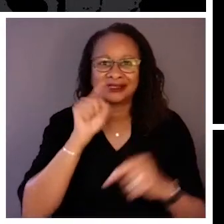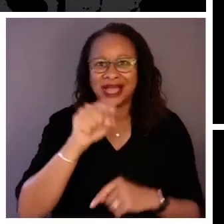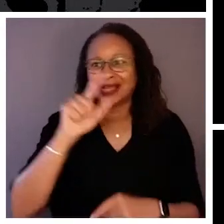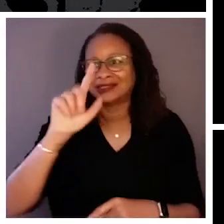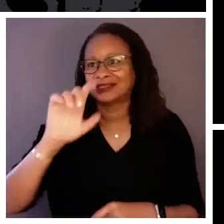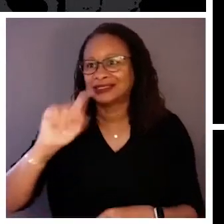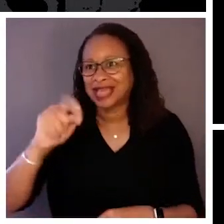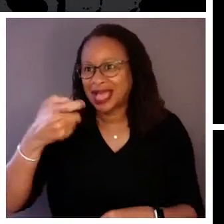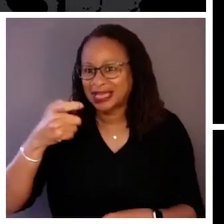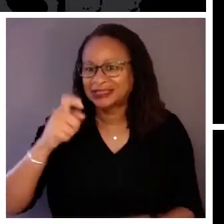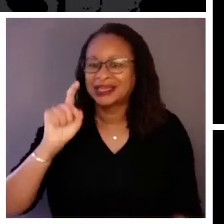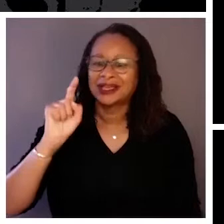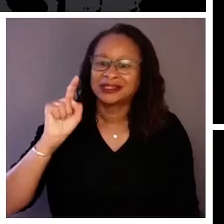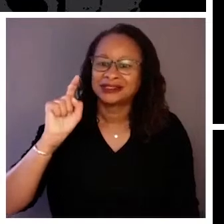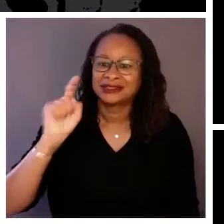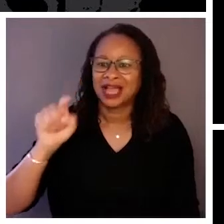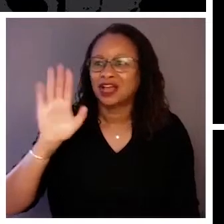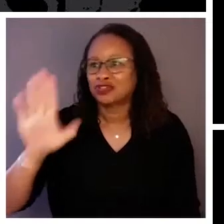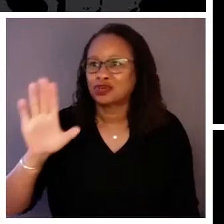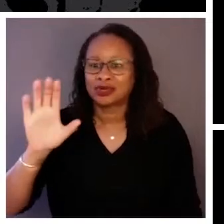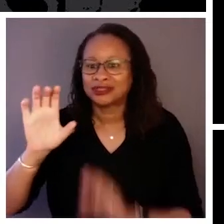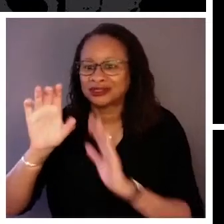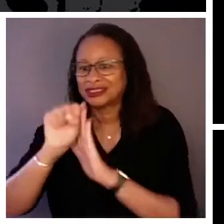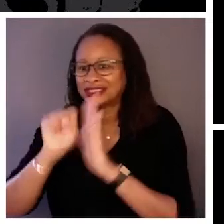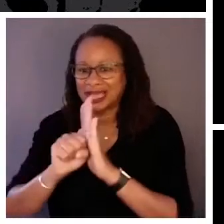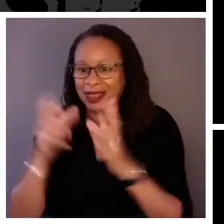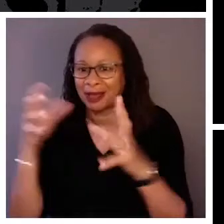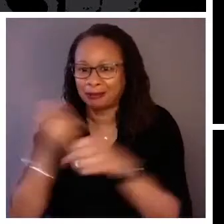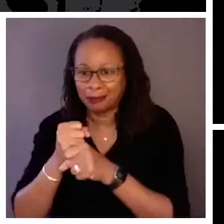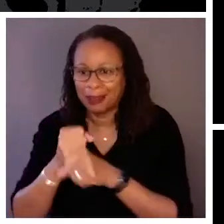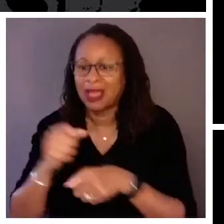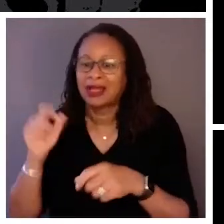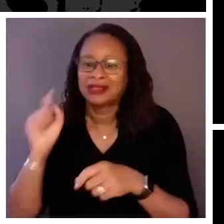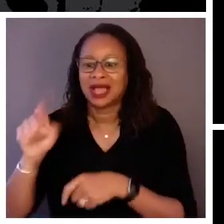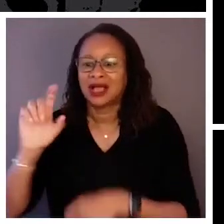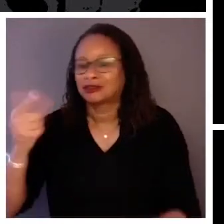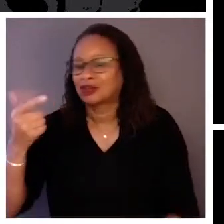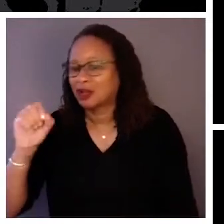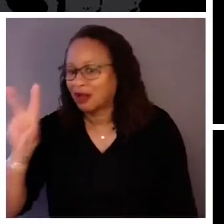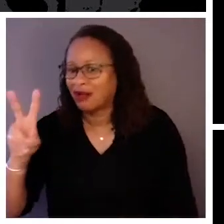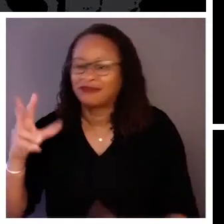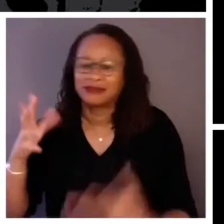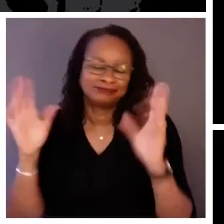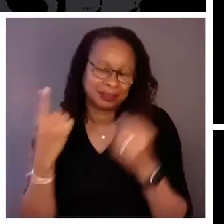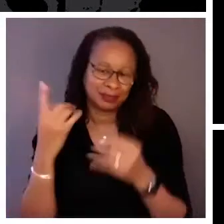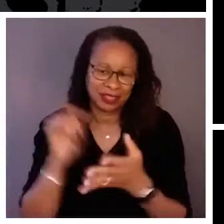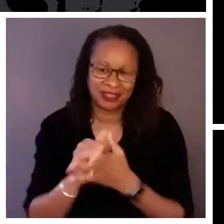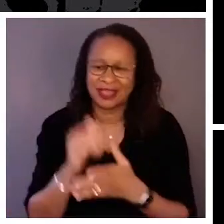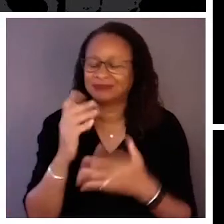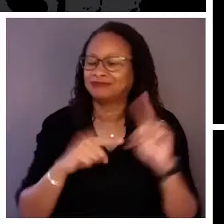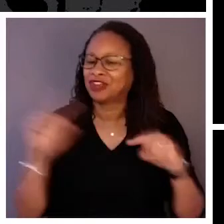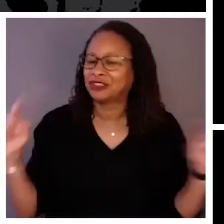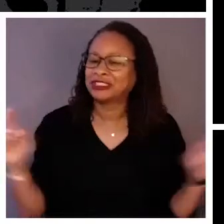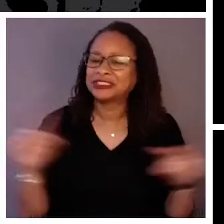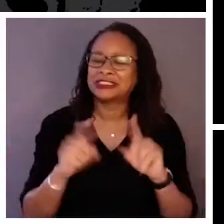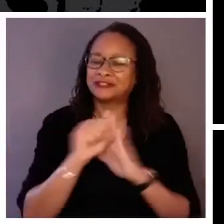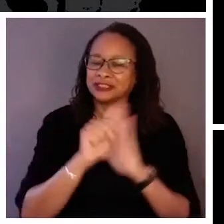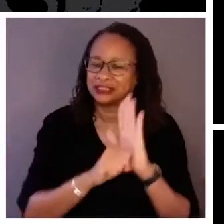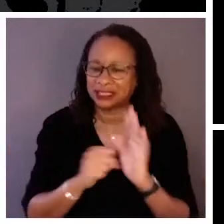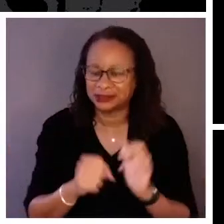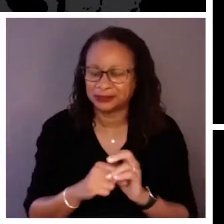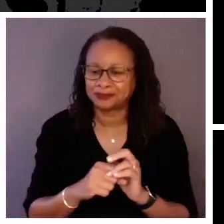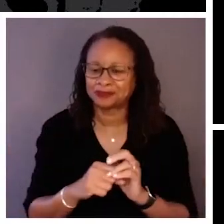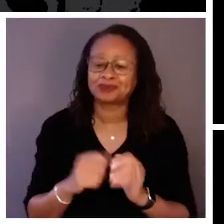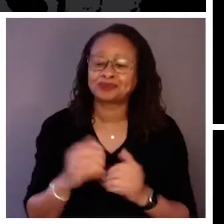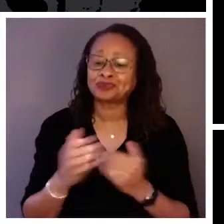www.tax.your two-state abbreviation .gov, but some of those vary from state to state. So whatever